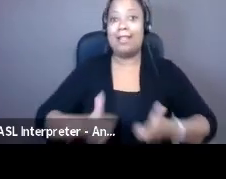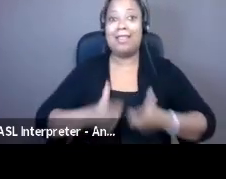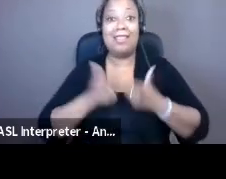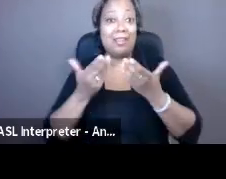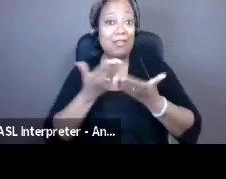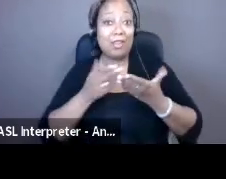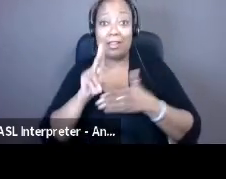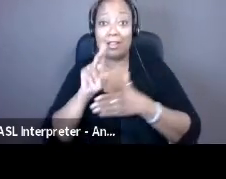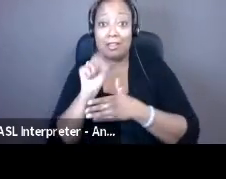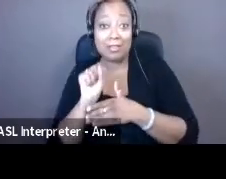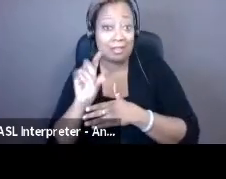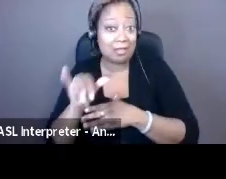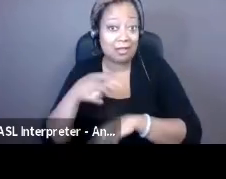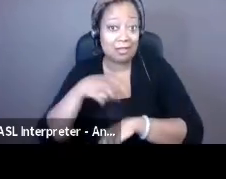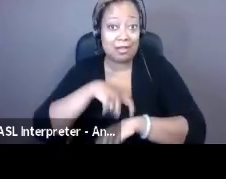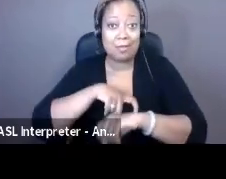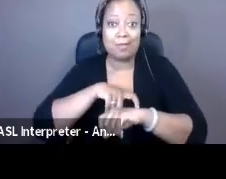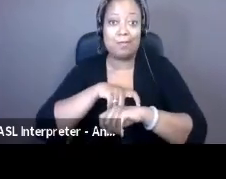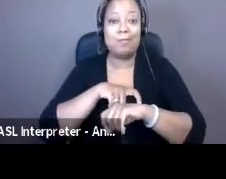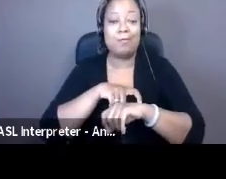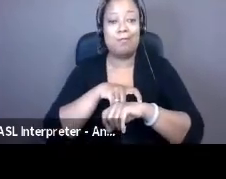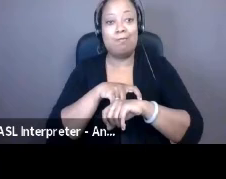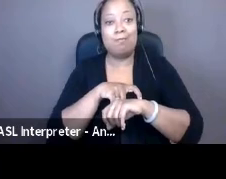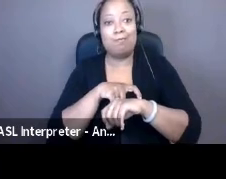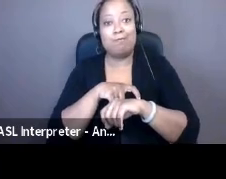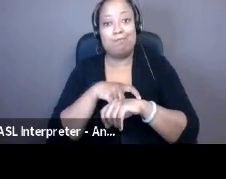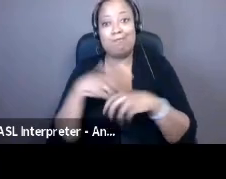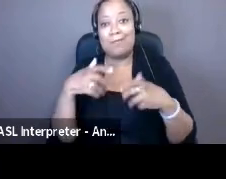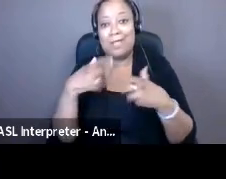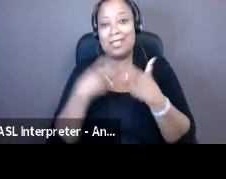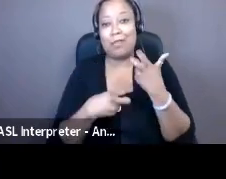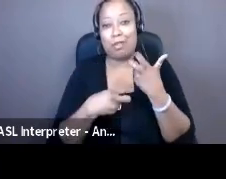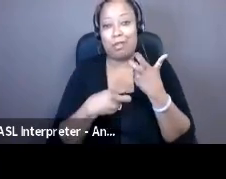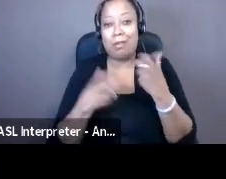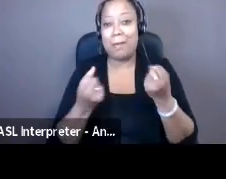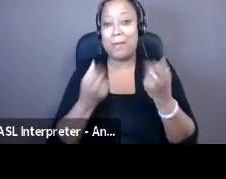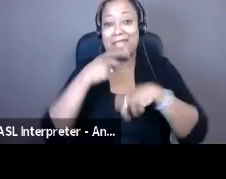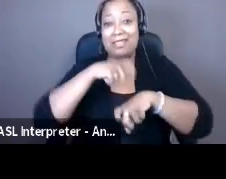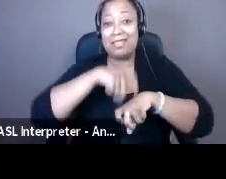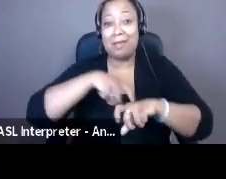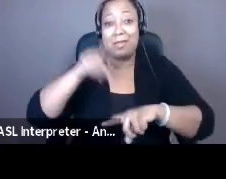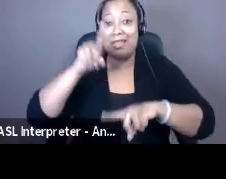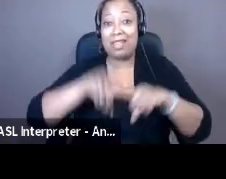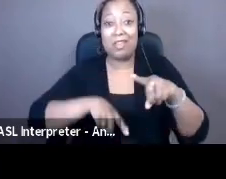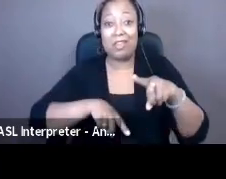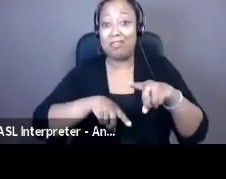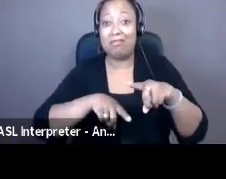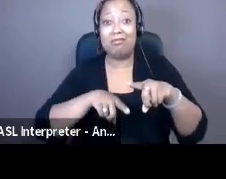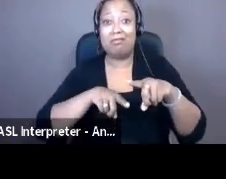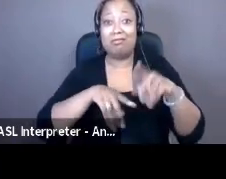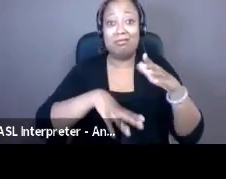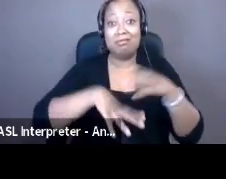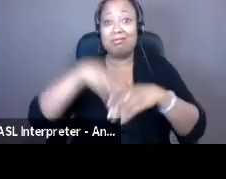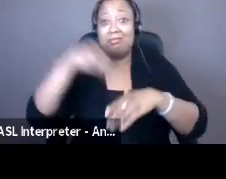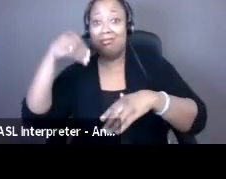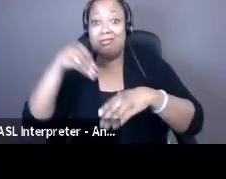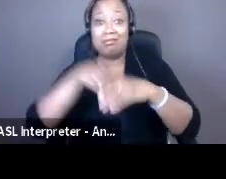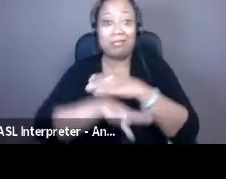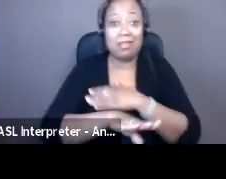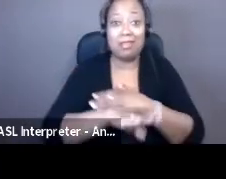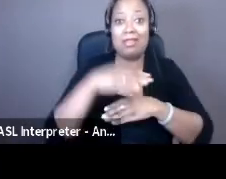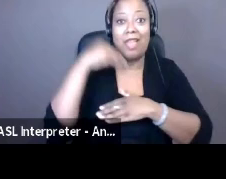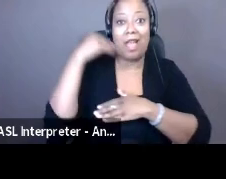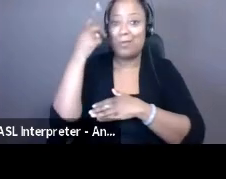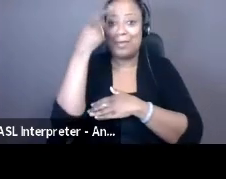at the time was difficult. They many times couldn't even get in or out of their house because they were not accessible. So they